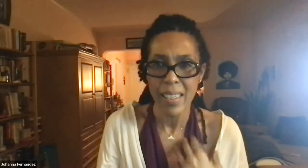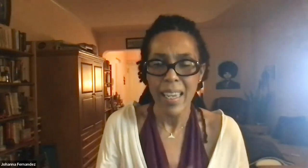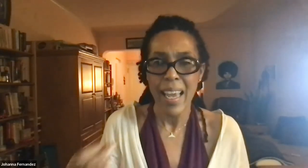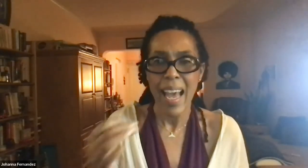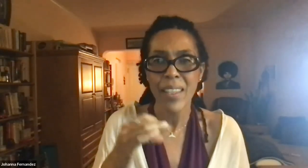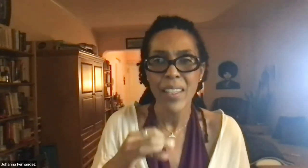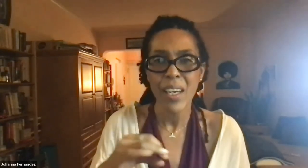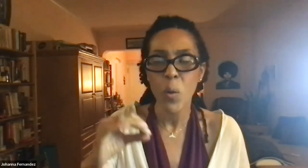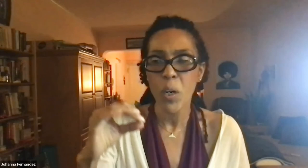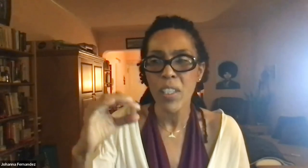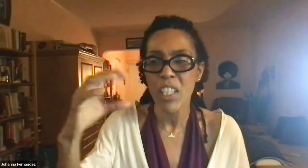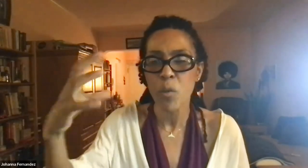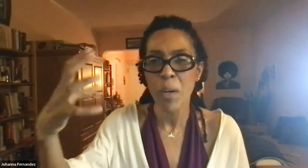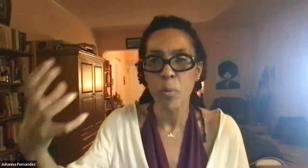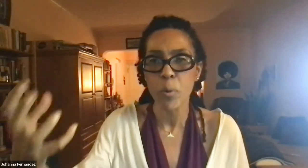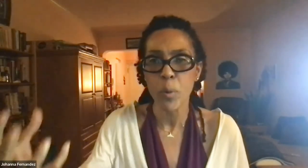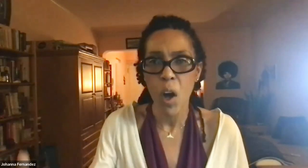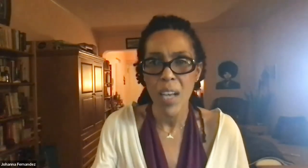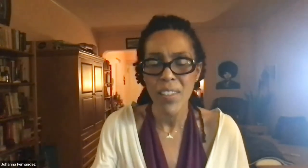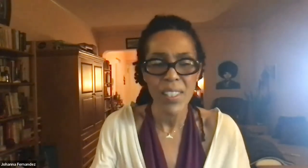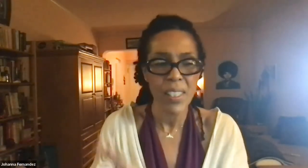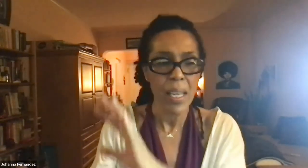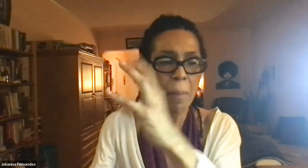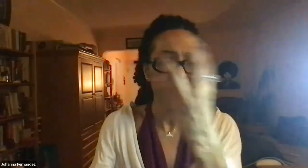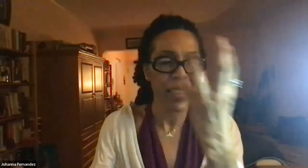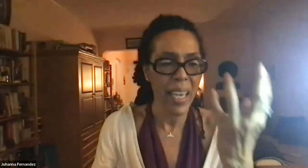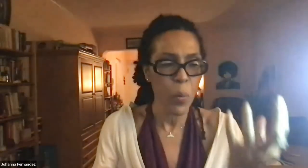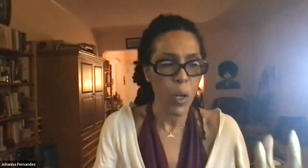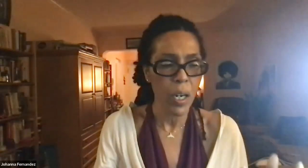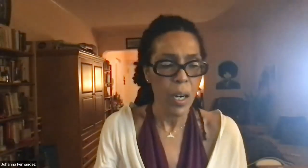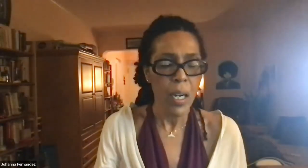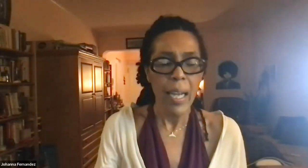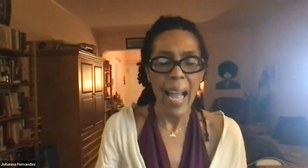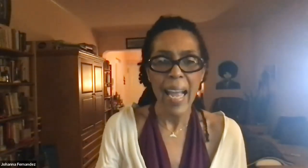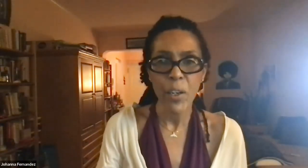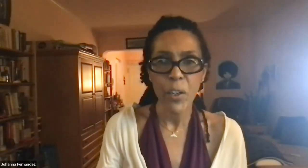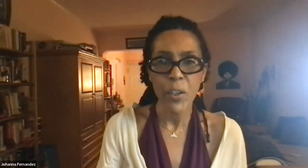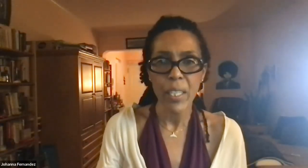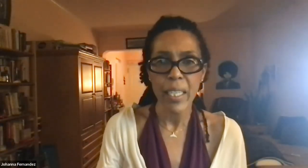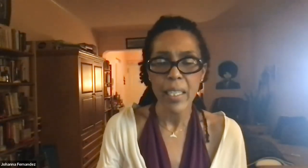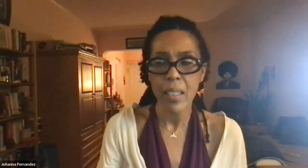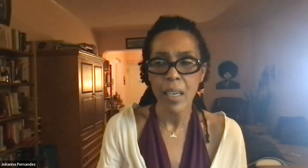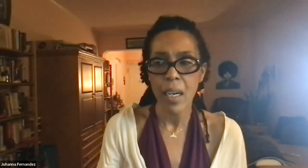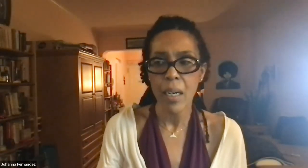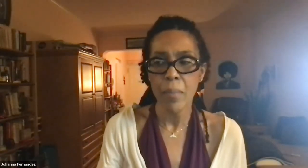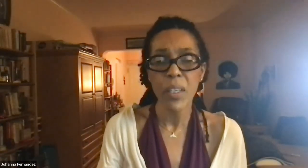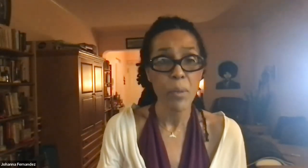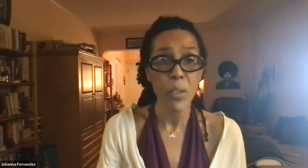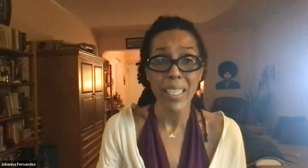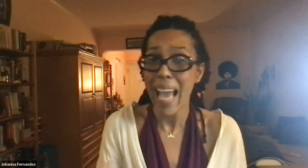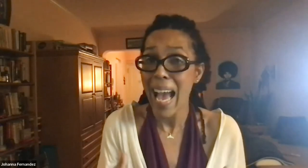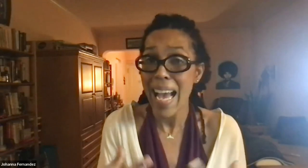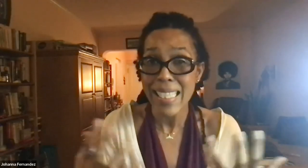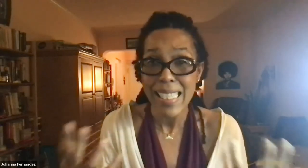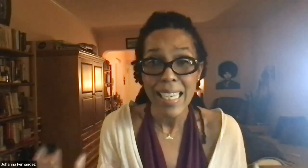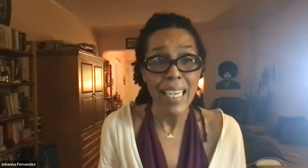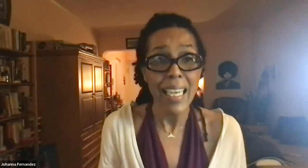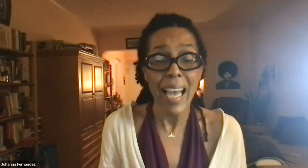causes. And the Young Lords address root causes, but they were anchored in the